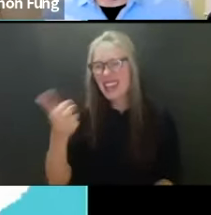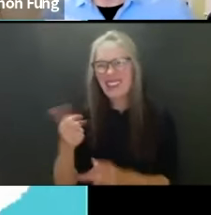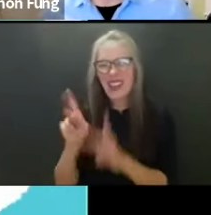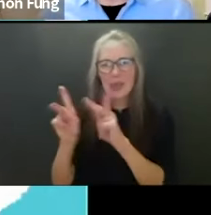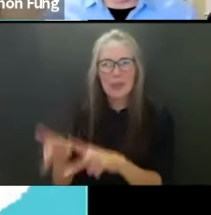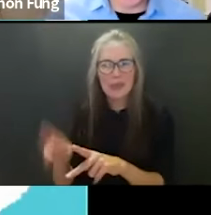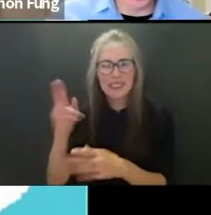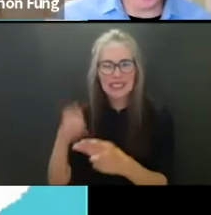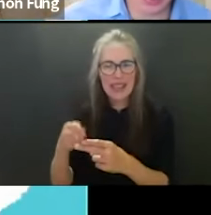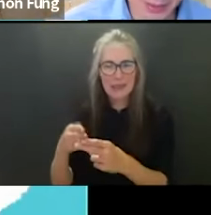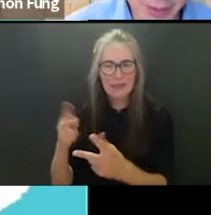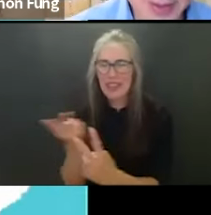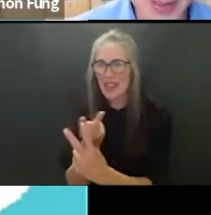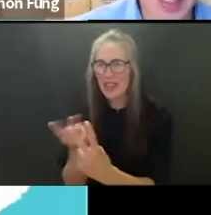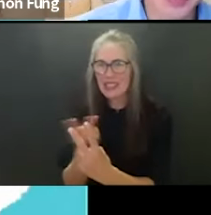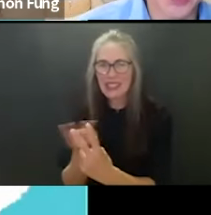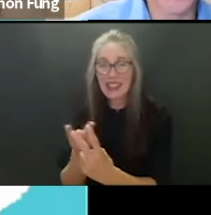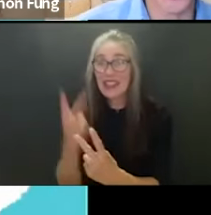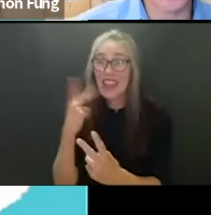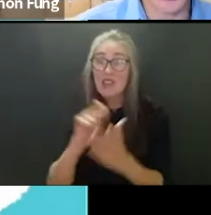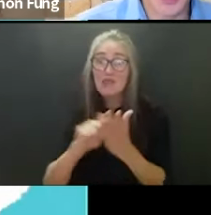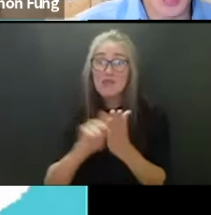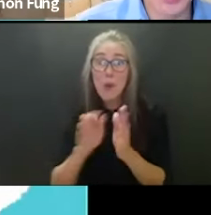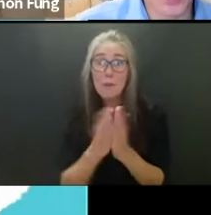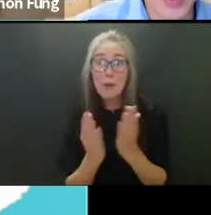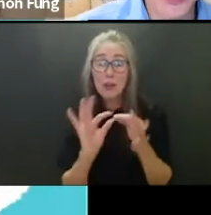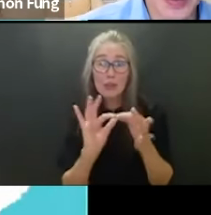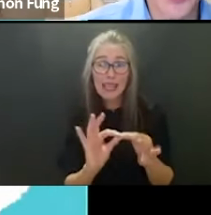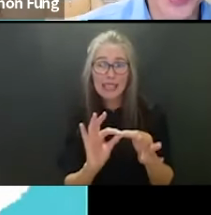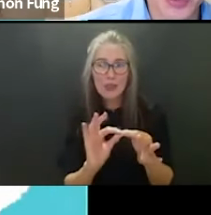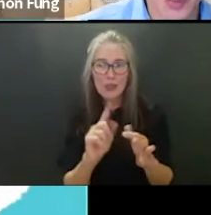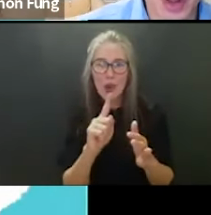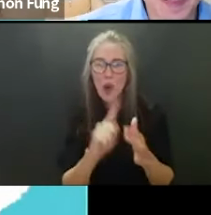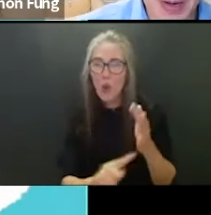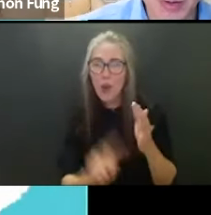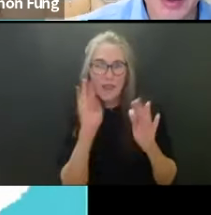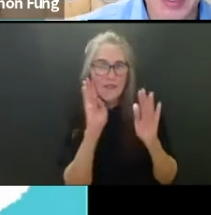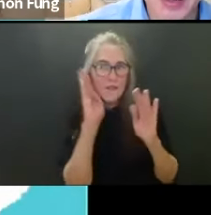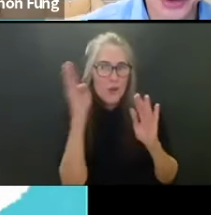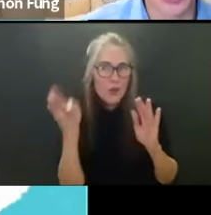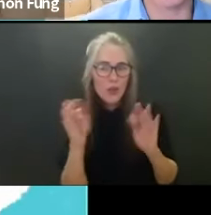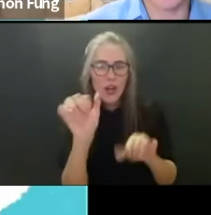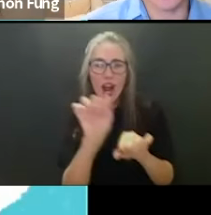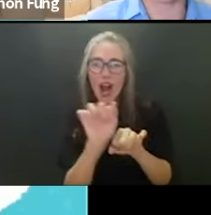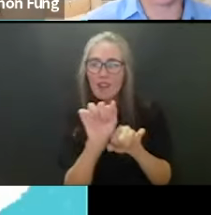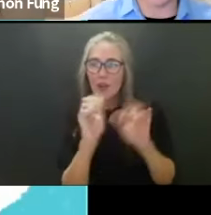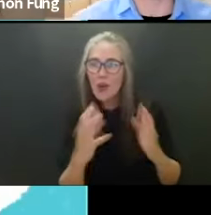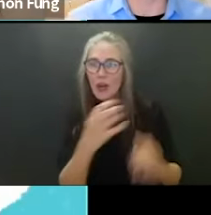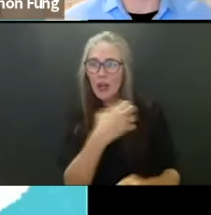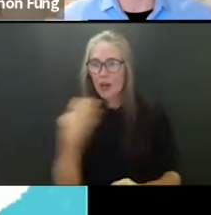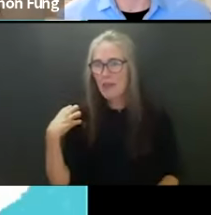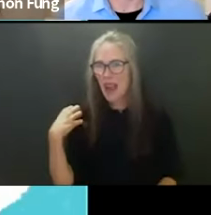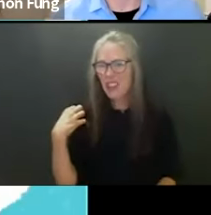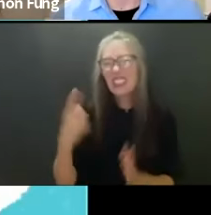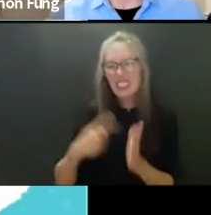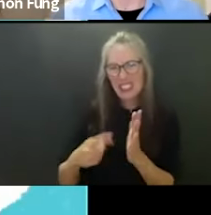talking to labor unions and lawyers and lots of other folks on what the future of worker power look like should might look